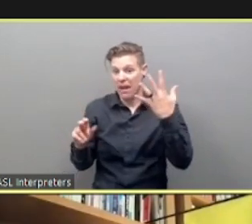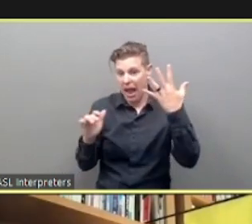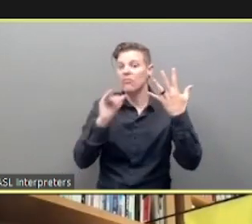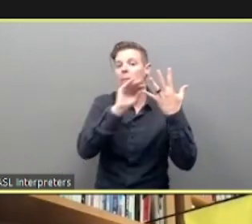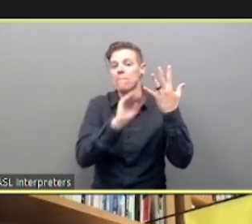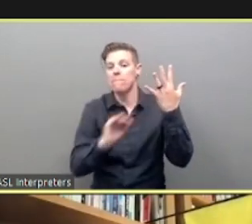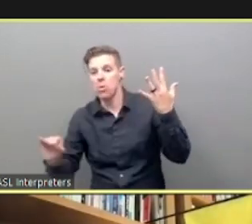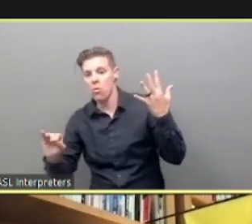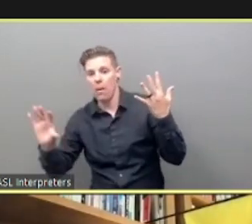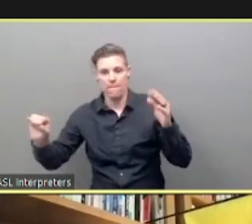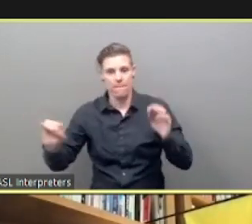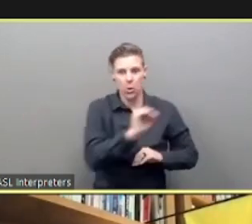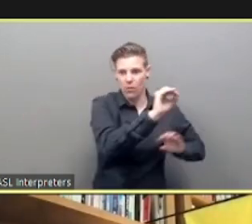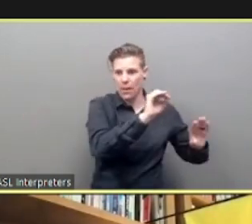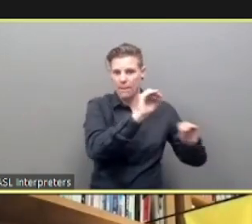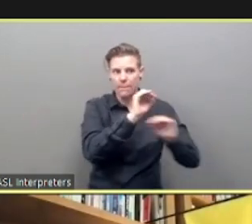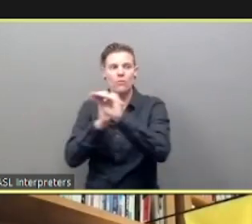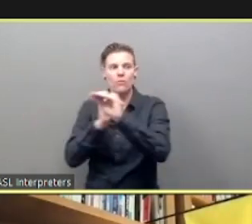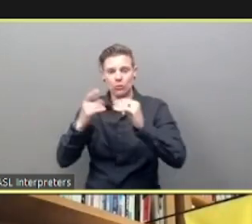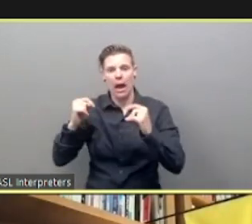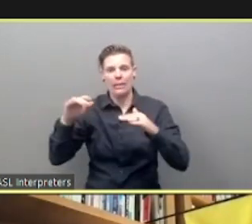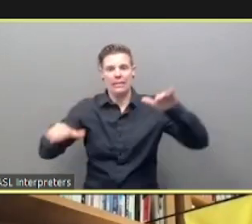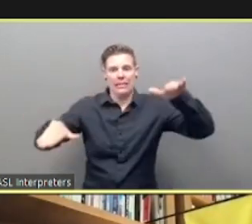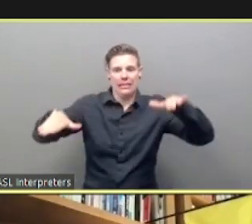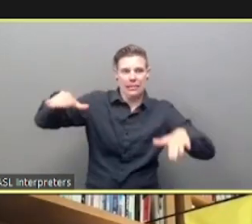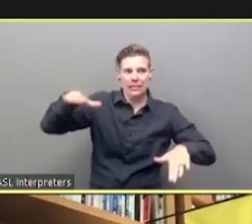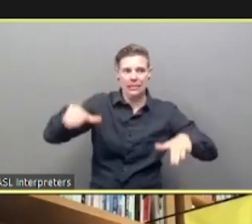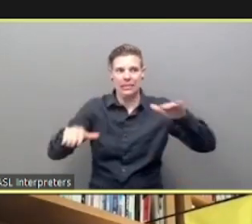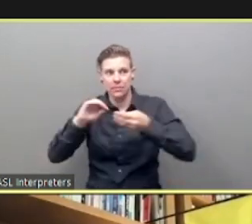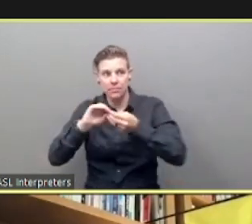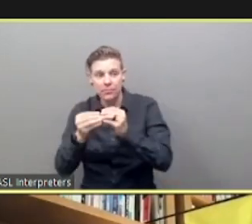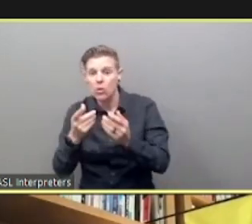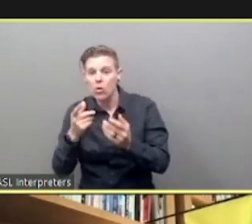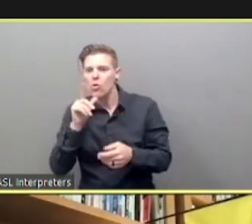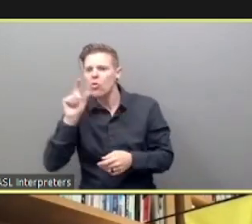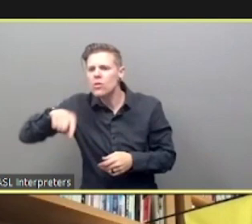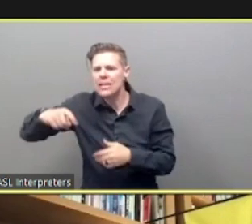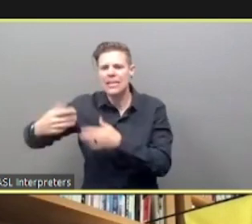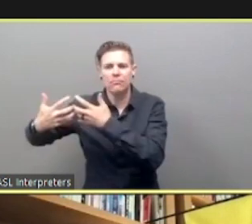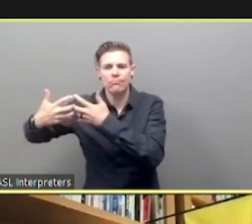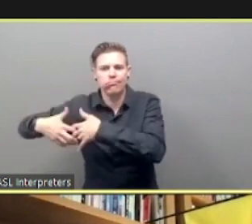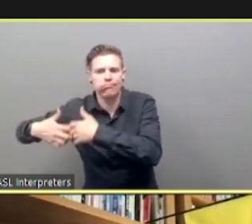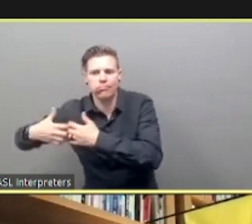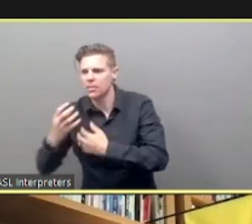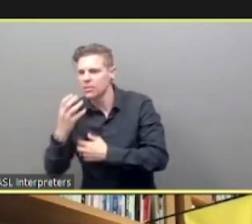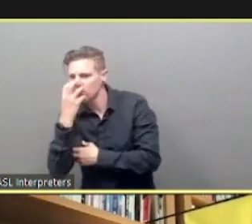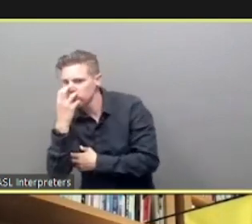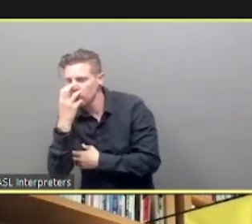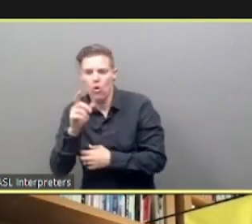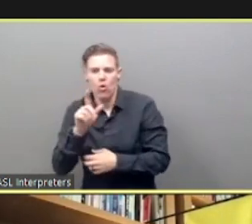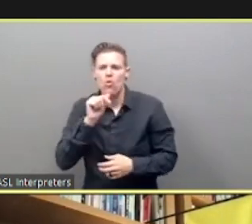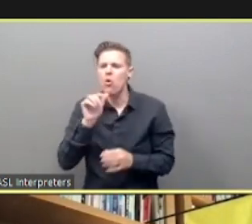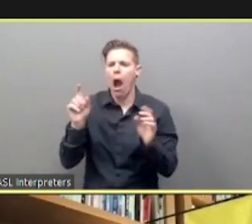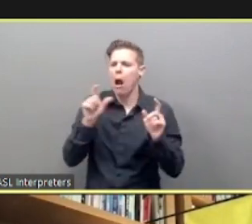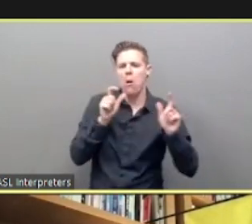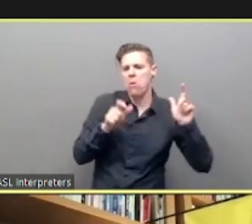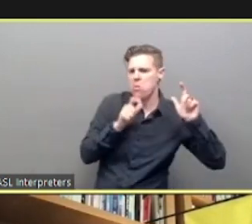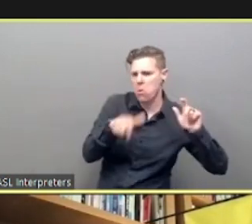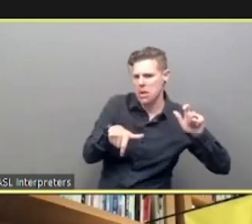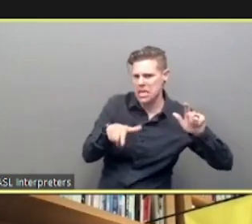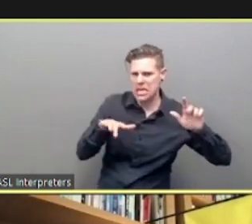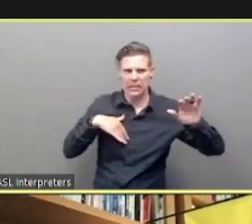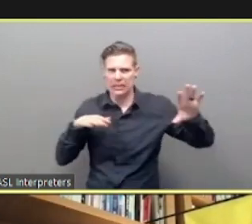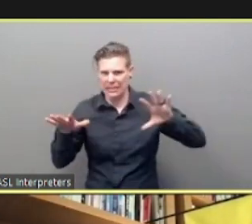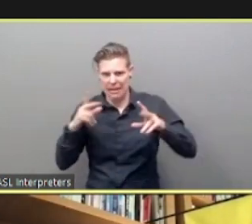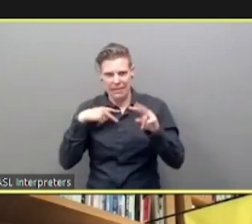high flow oxygen that requires almost continuous monitoring down to a floor bed where a nurse has to take care